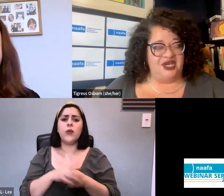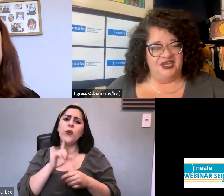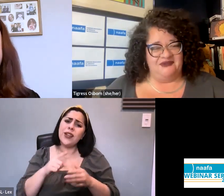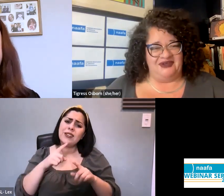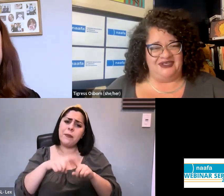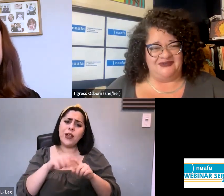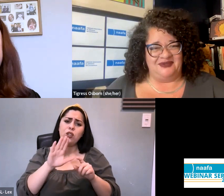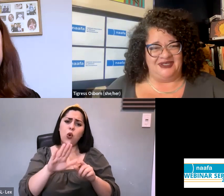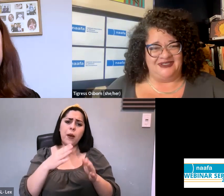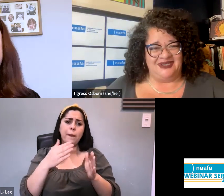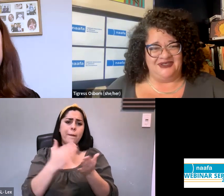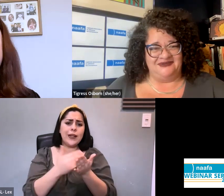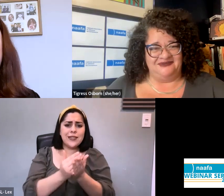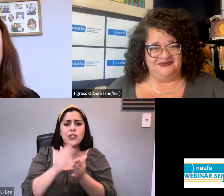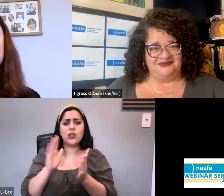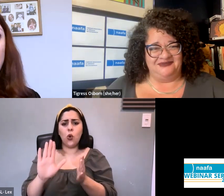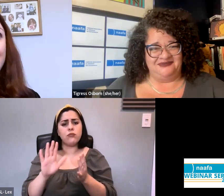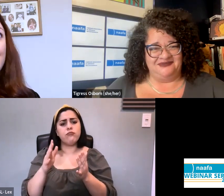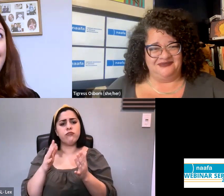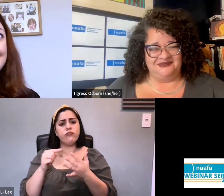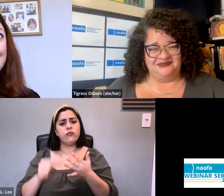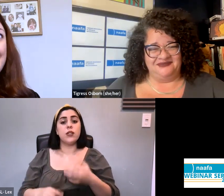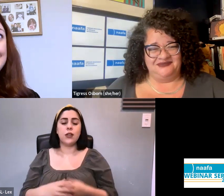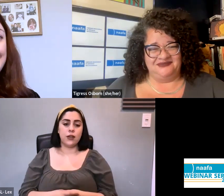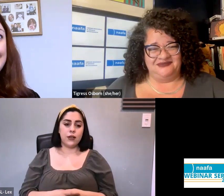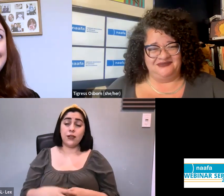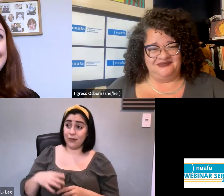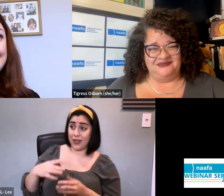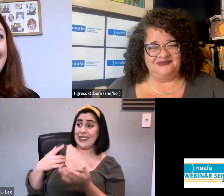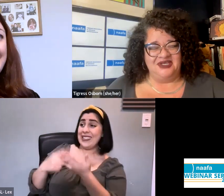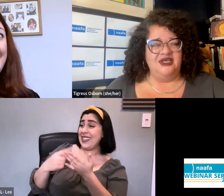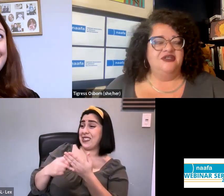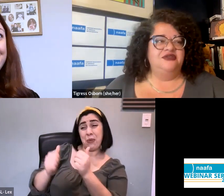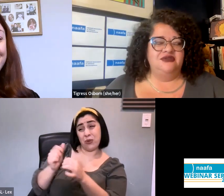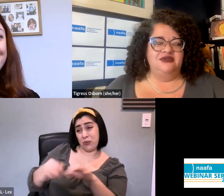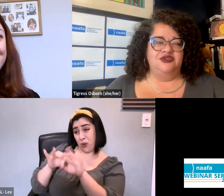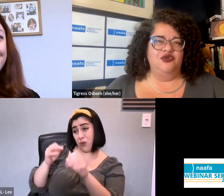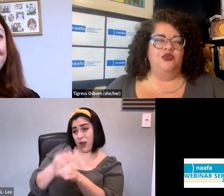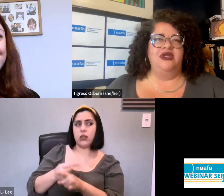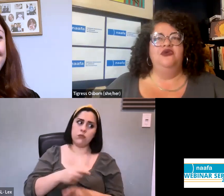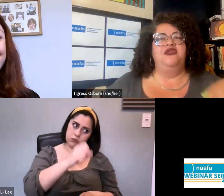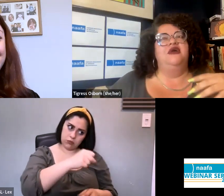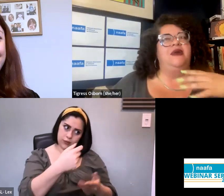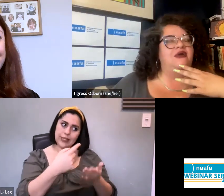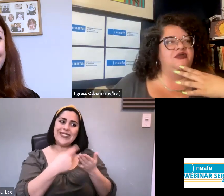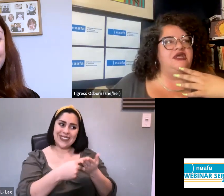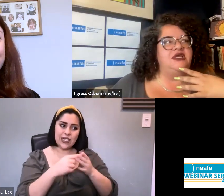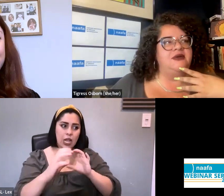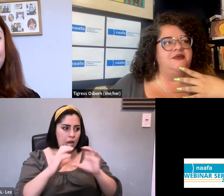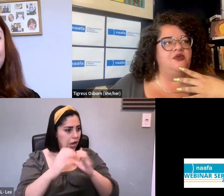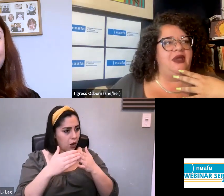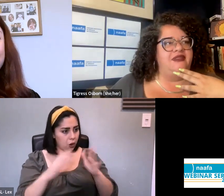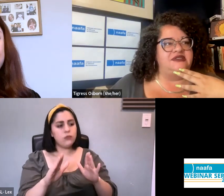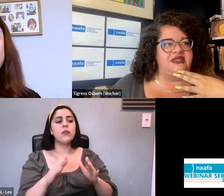But talking about it is the biggest thing. Talking about it is the biggest thing. Uh-huh. What do you think about